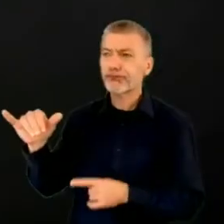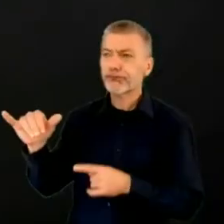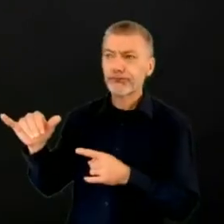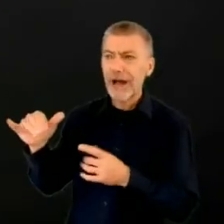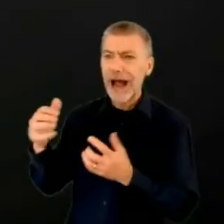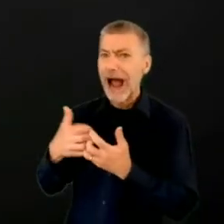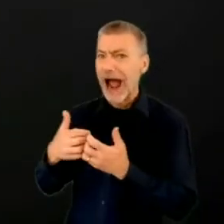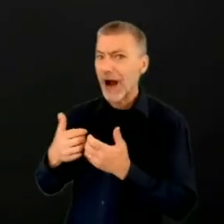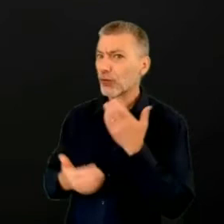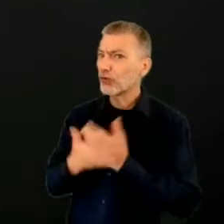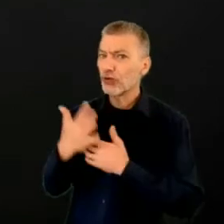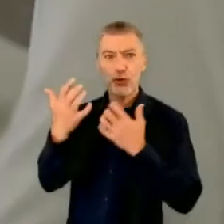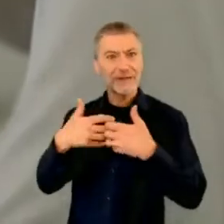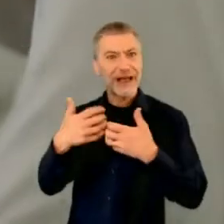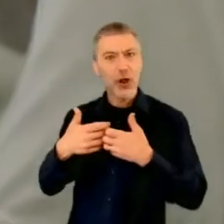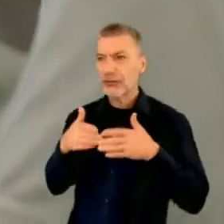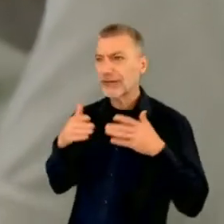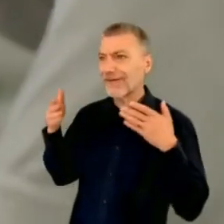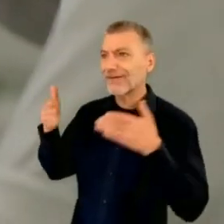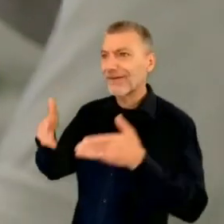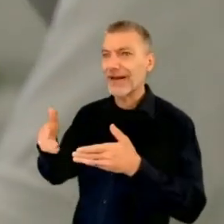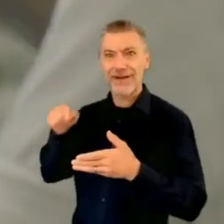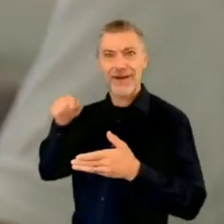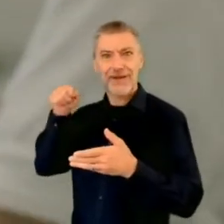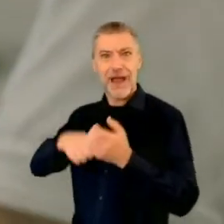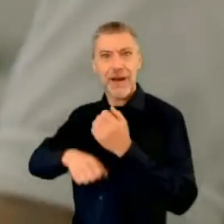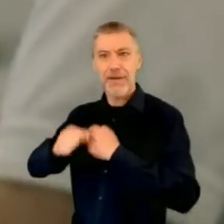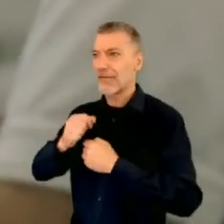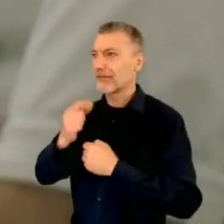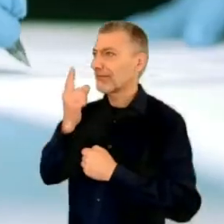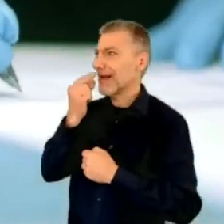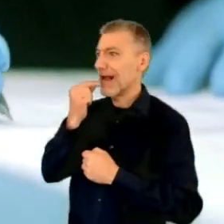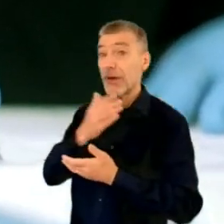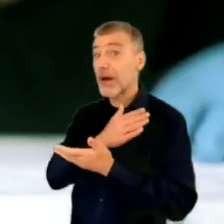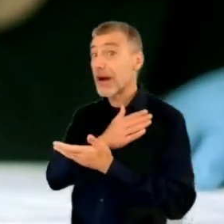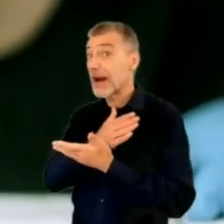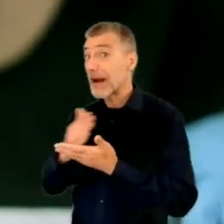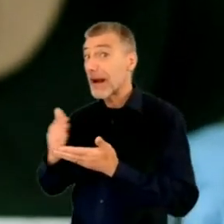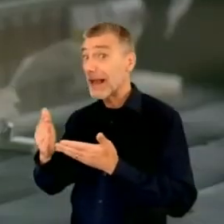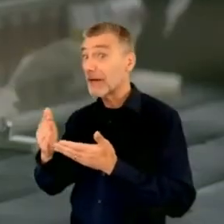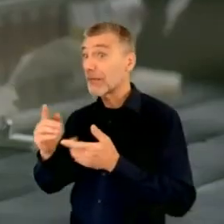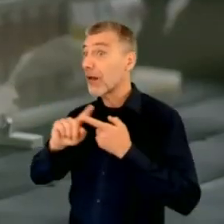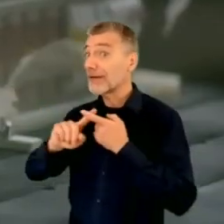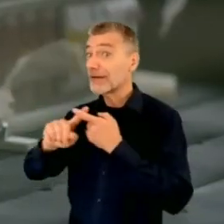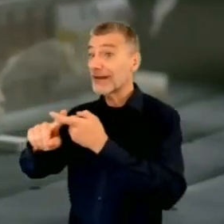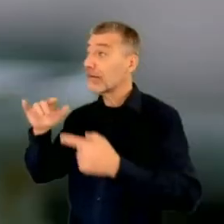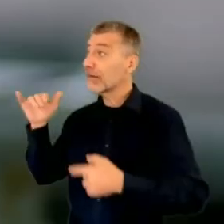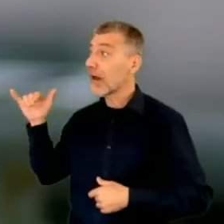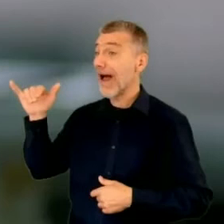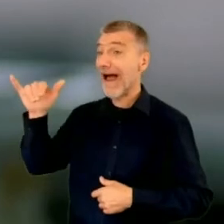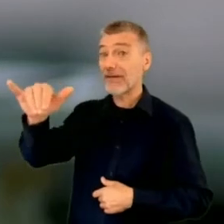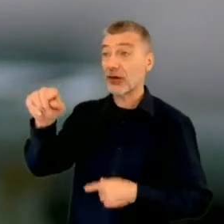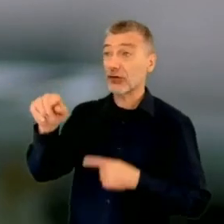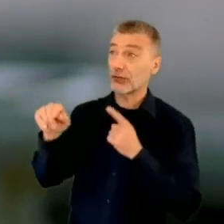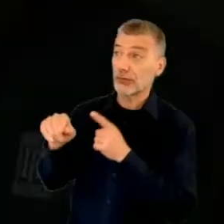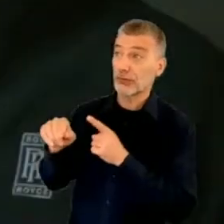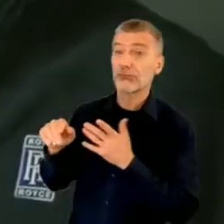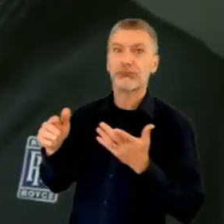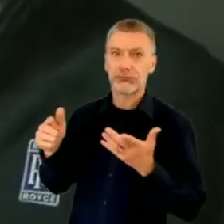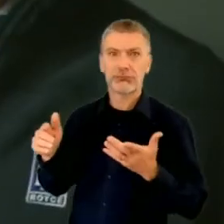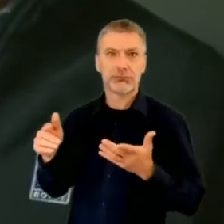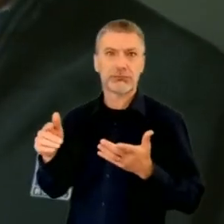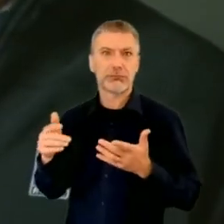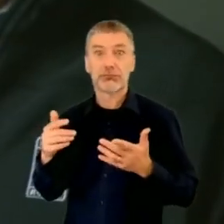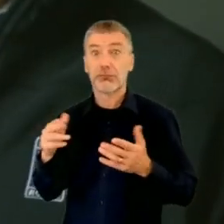technology that we hope is going to enable cleaner, more sustainable aviation. But we also hope is really inspiring. This